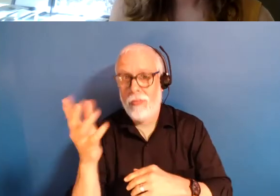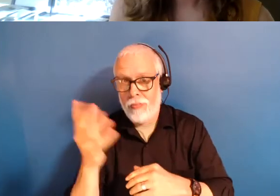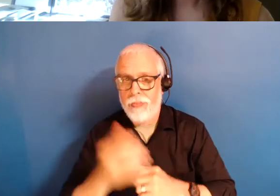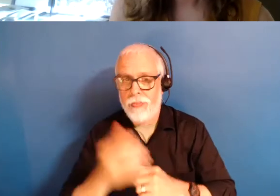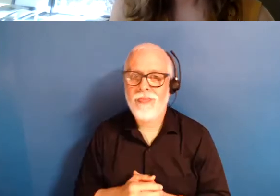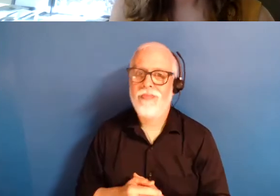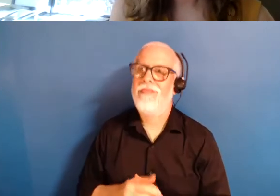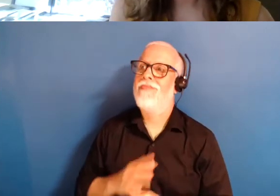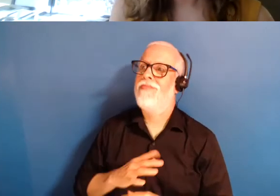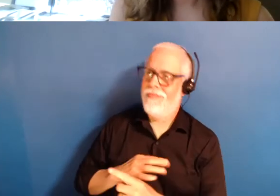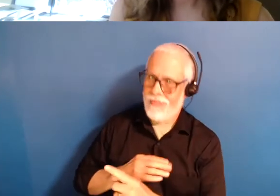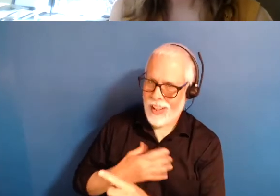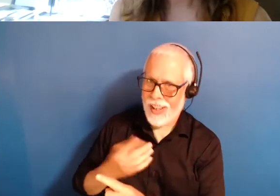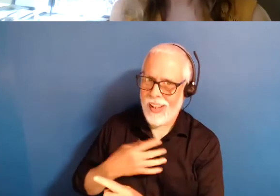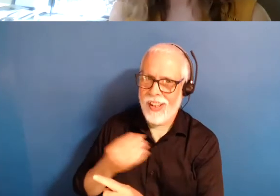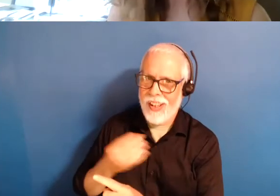I like